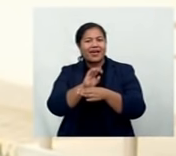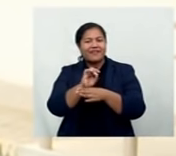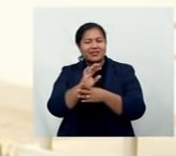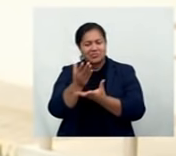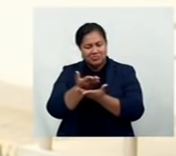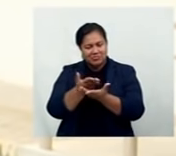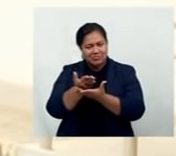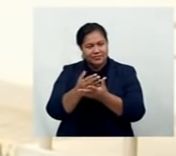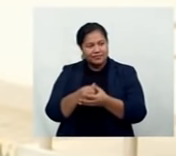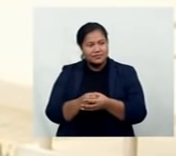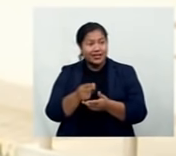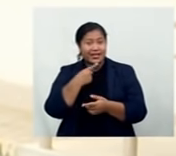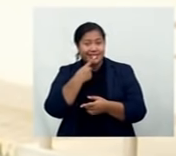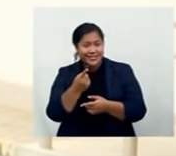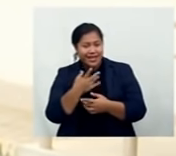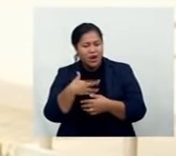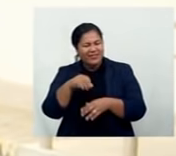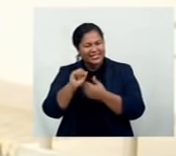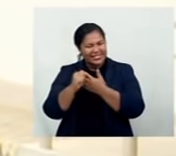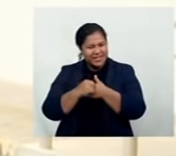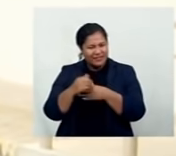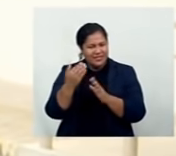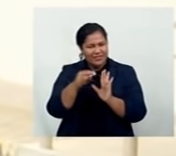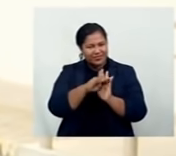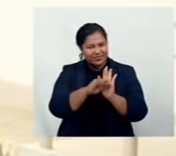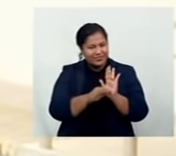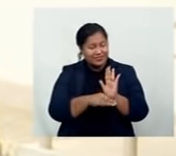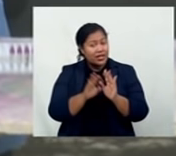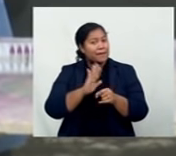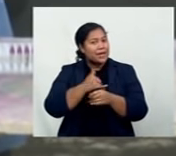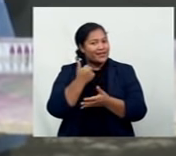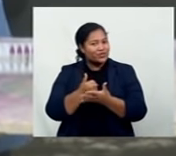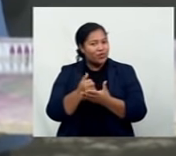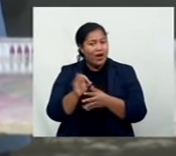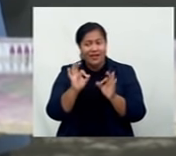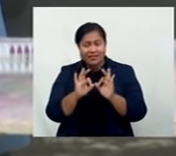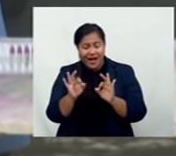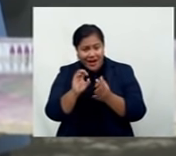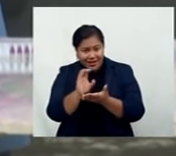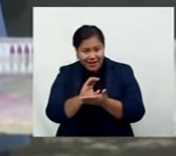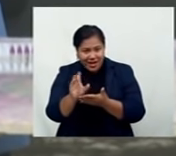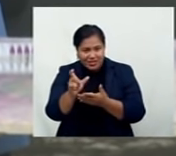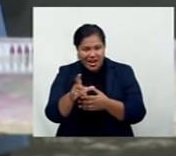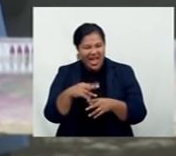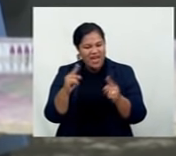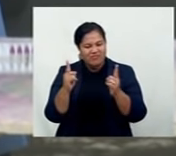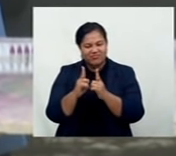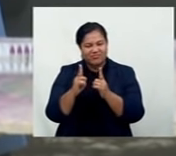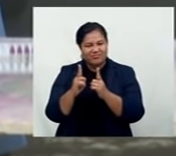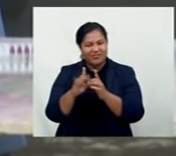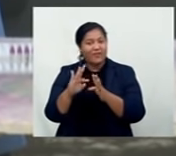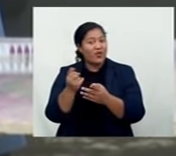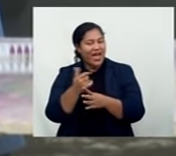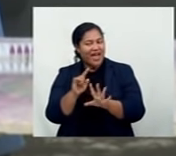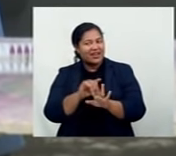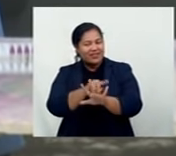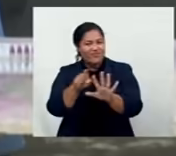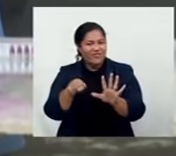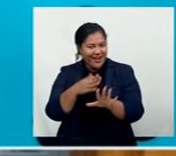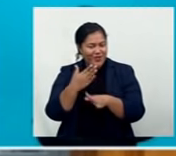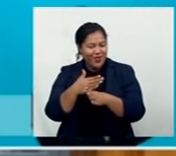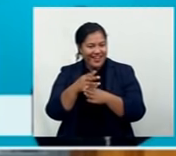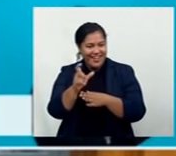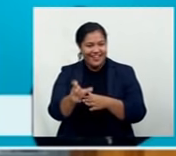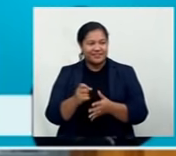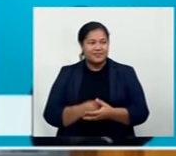He adds stringent safety protocol was drawn up to ensure none of the counsellors have direct contact with any frontline workers. So